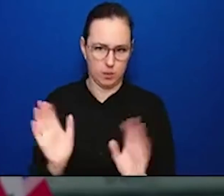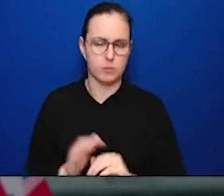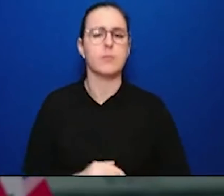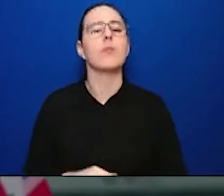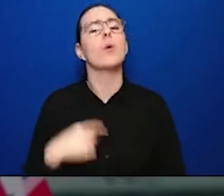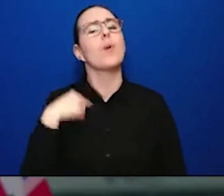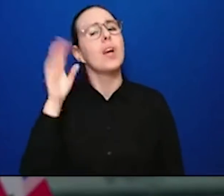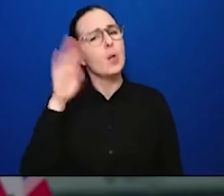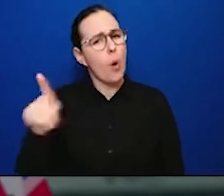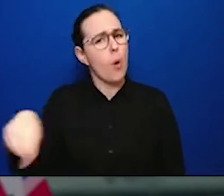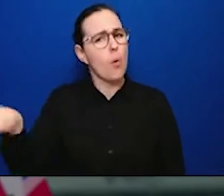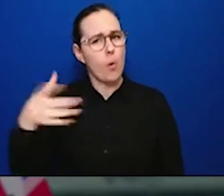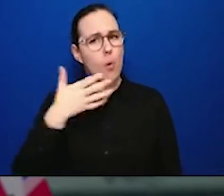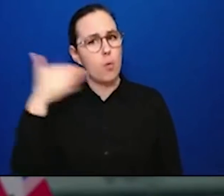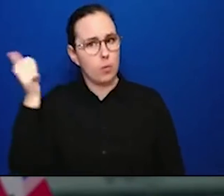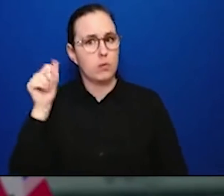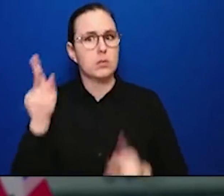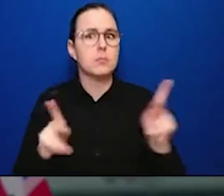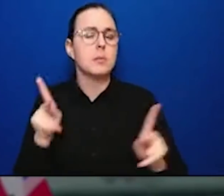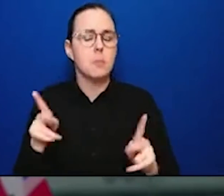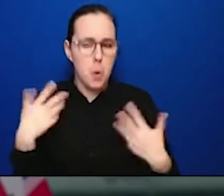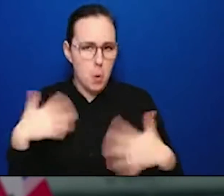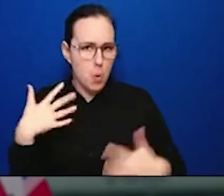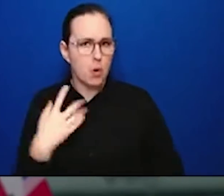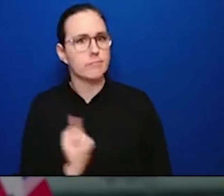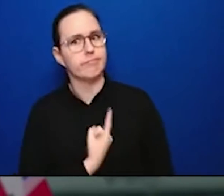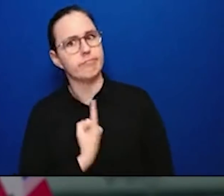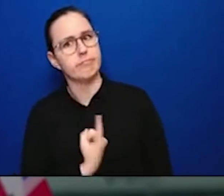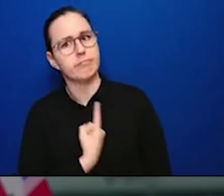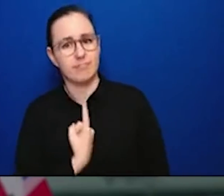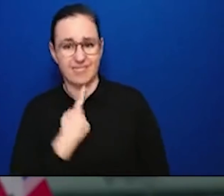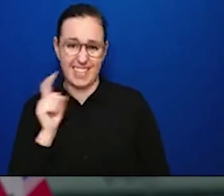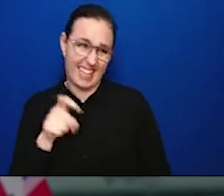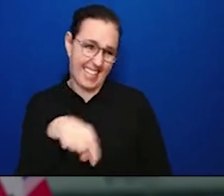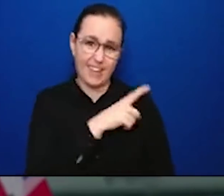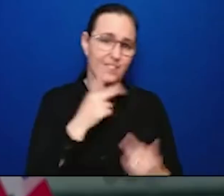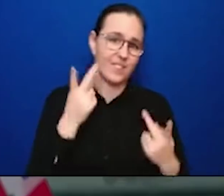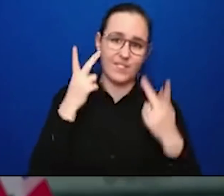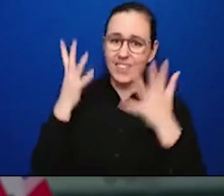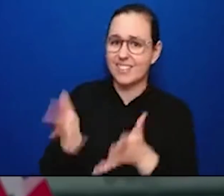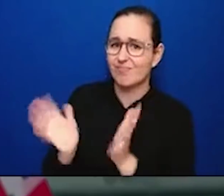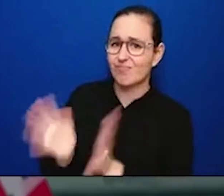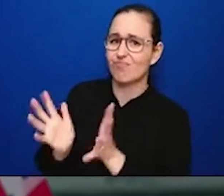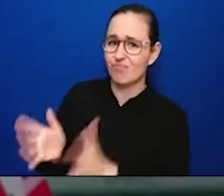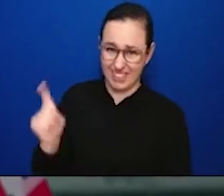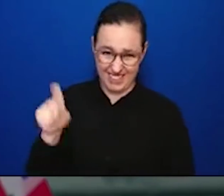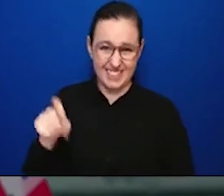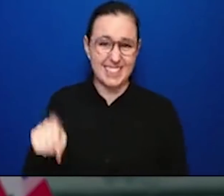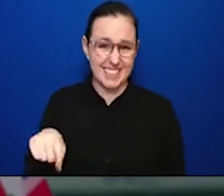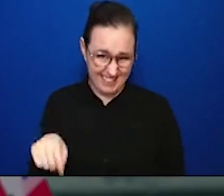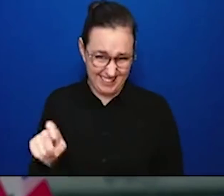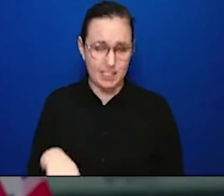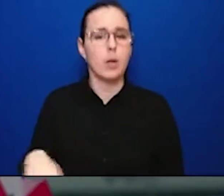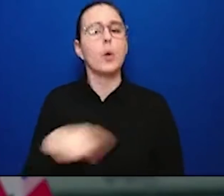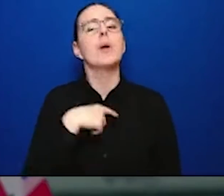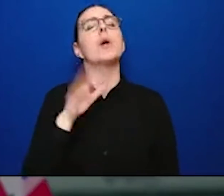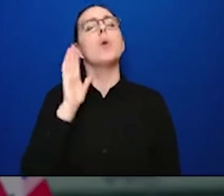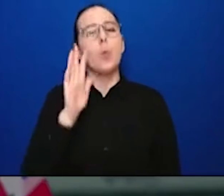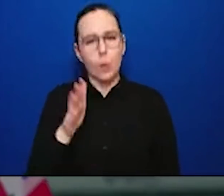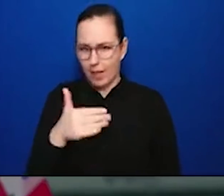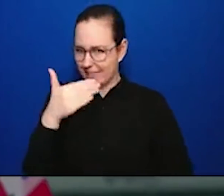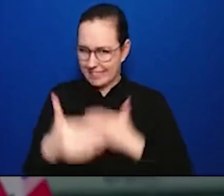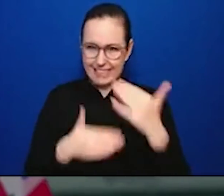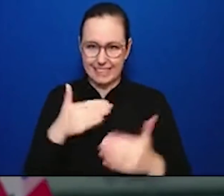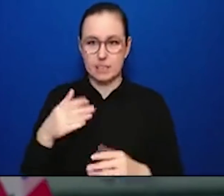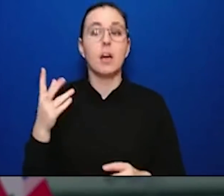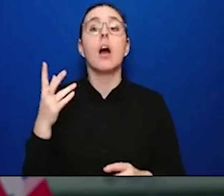social supports of visitors is. And we are committed to making sure we can get back to having your one designated social